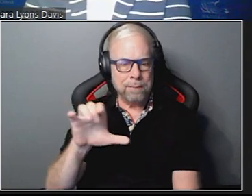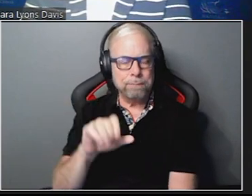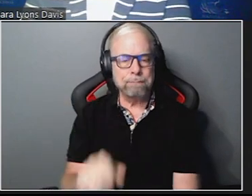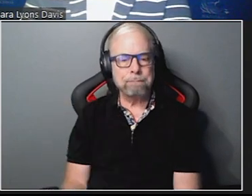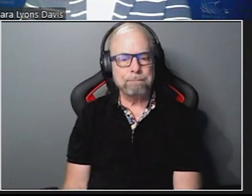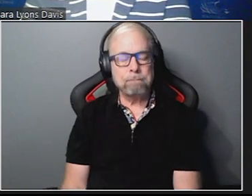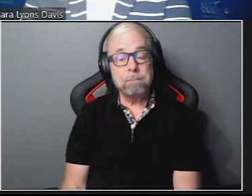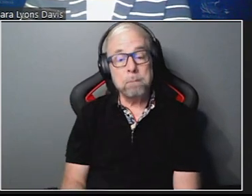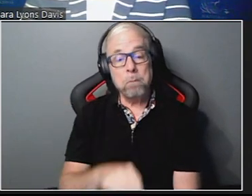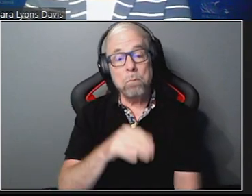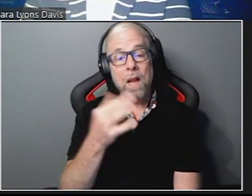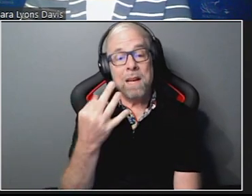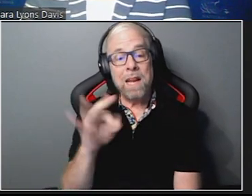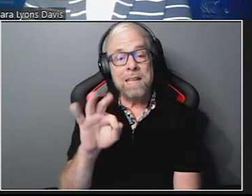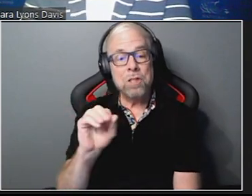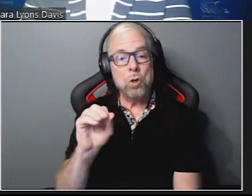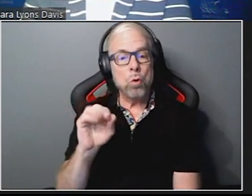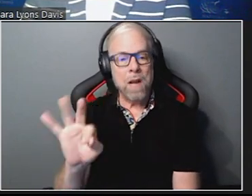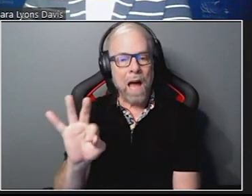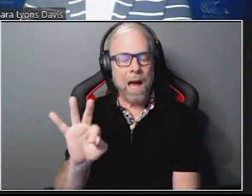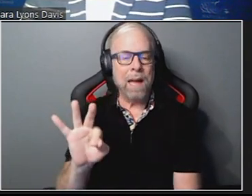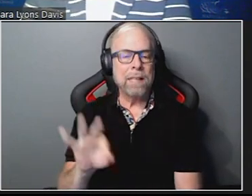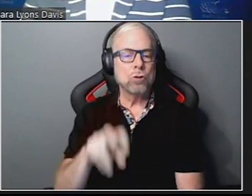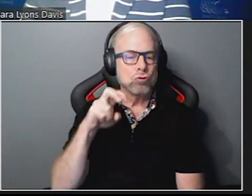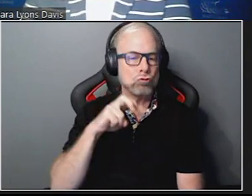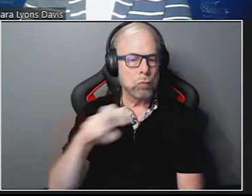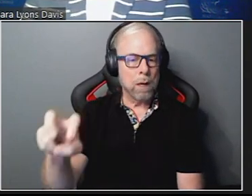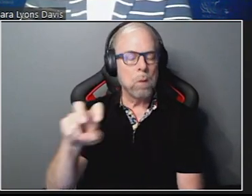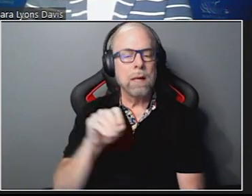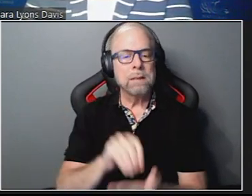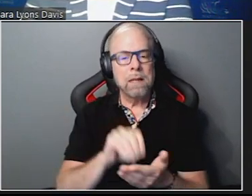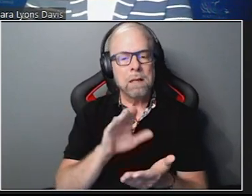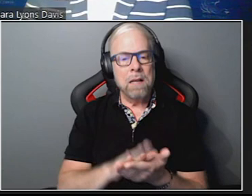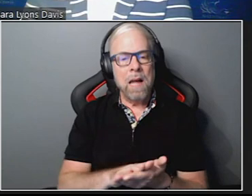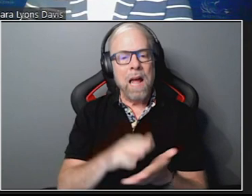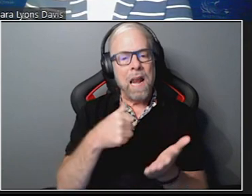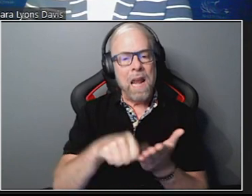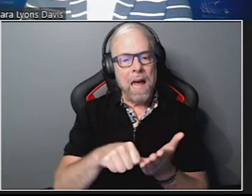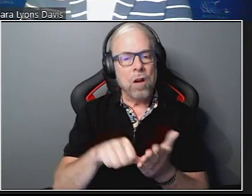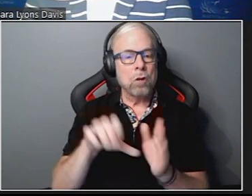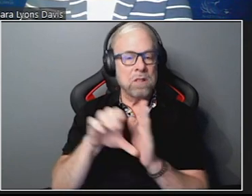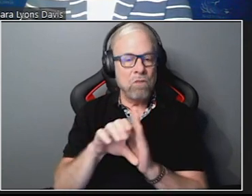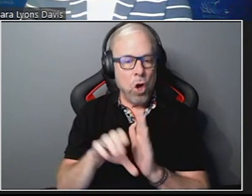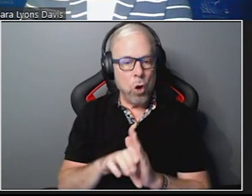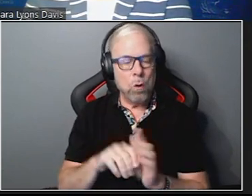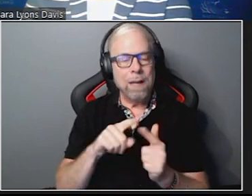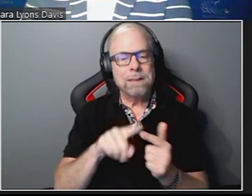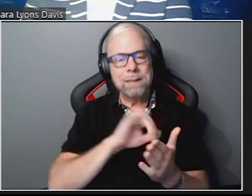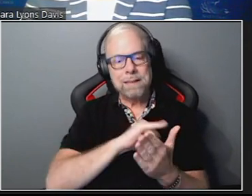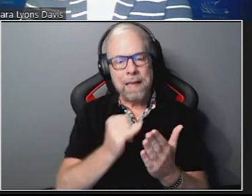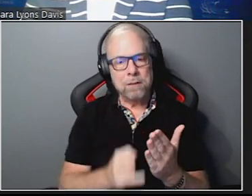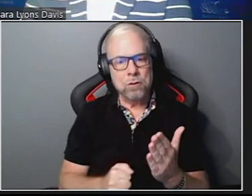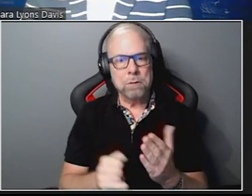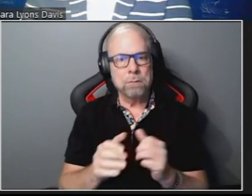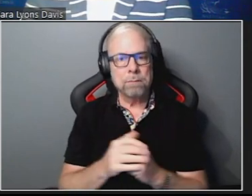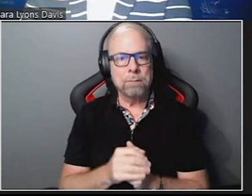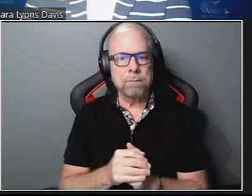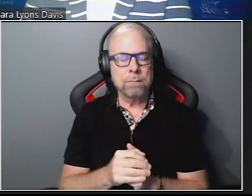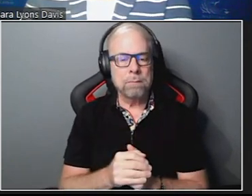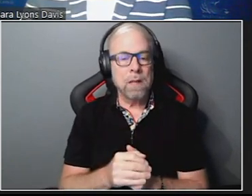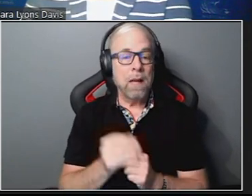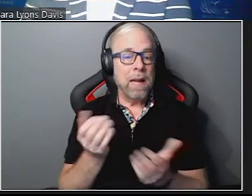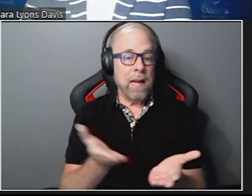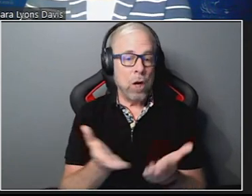The 1909 expedition was documented in letters, photos, and sketches. Here we